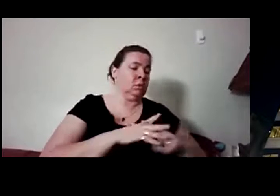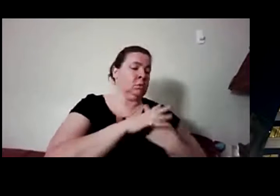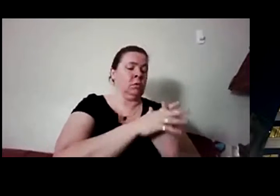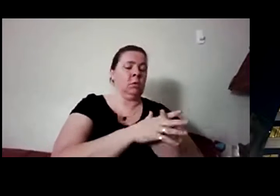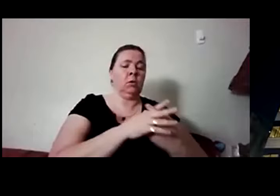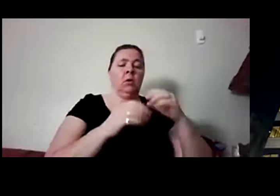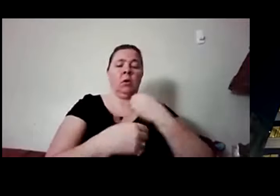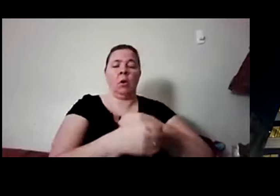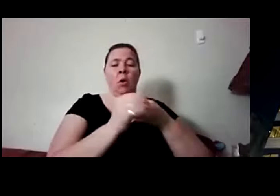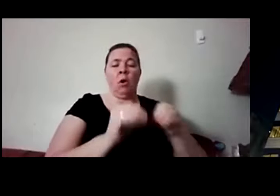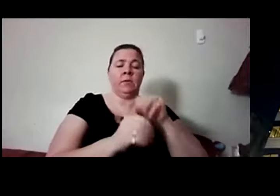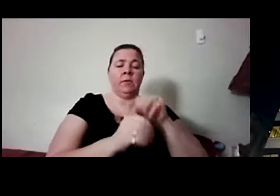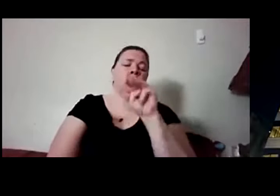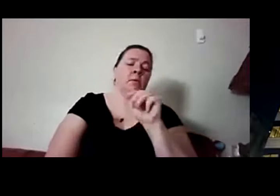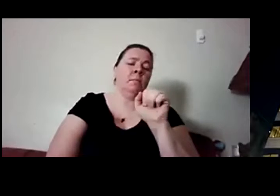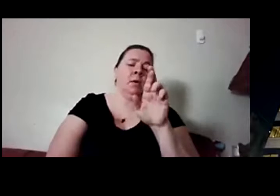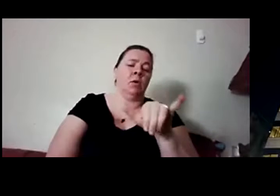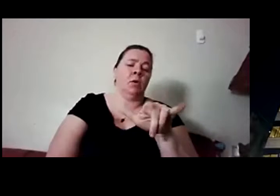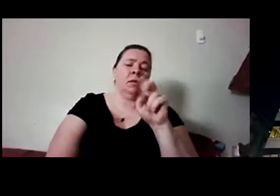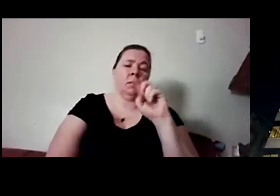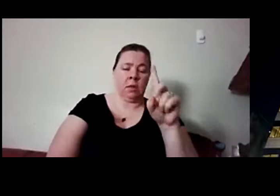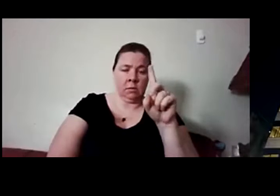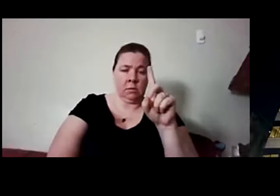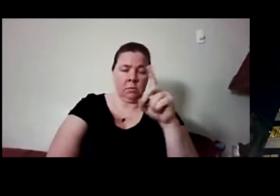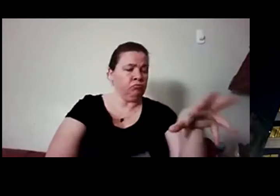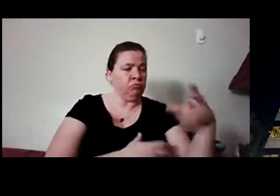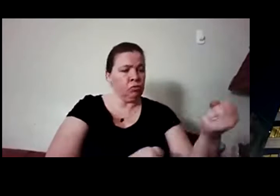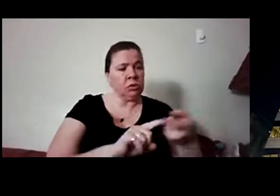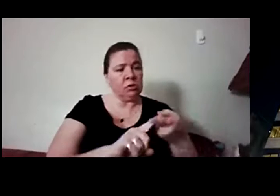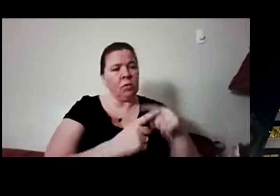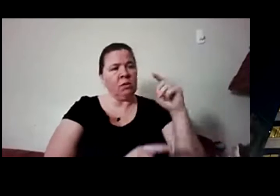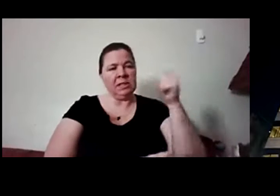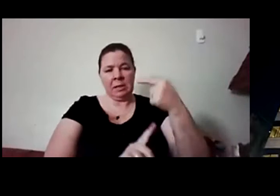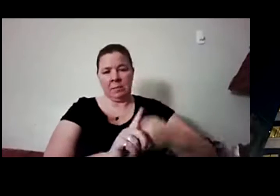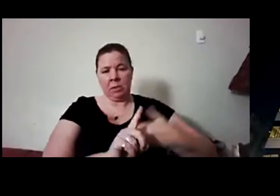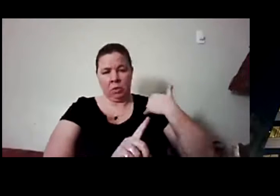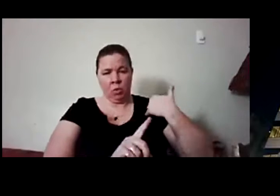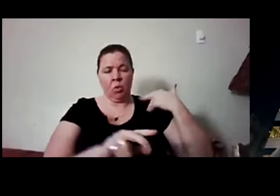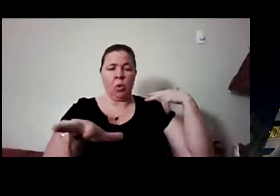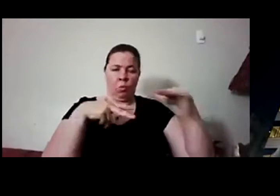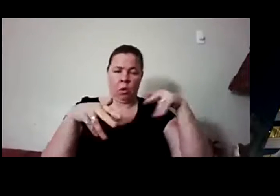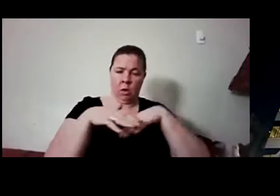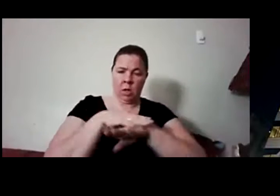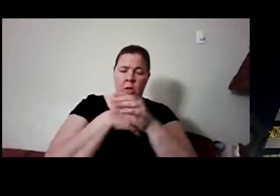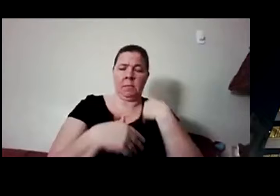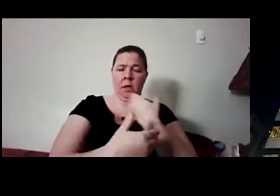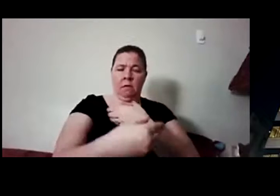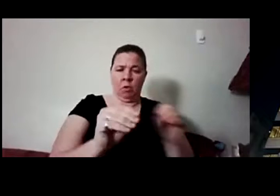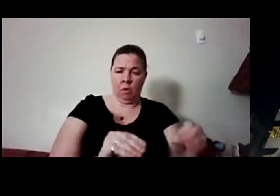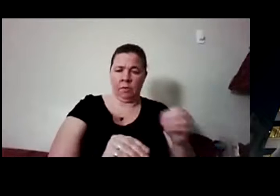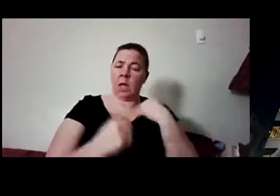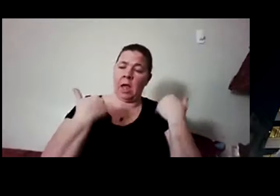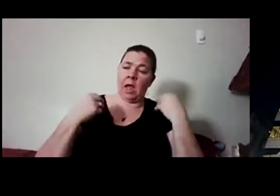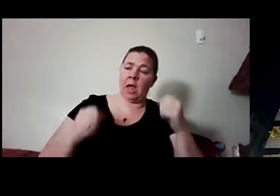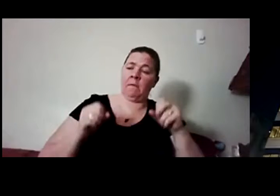a year and 10 months ago, a very trusted friend of mine walked into my office and said to me, Charles, I have an opportunity